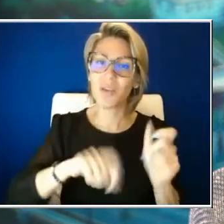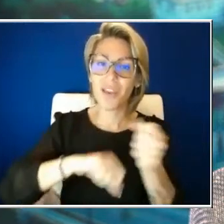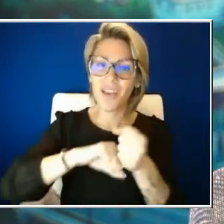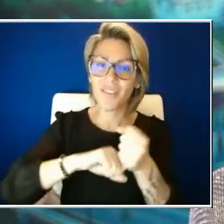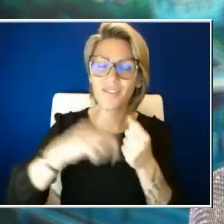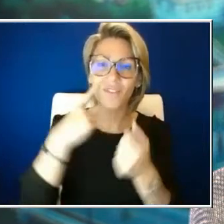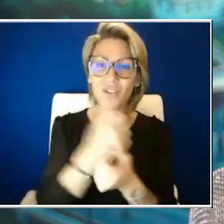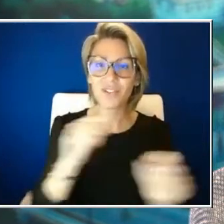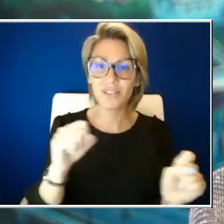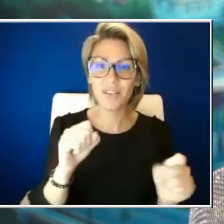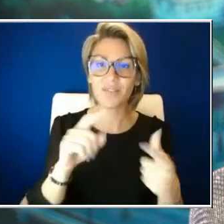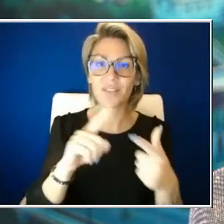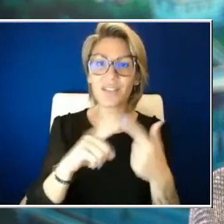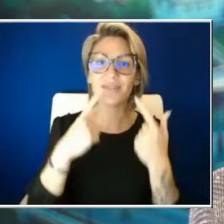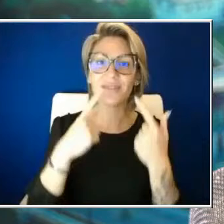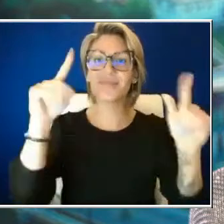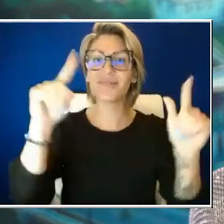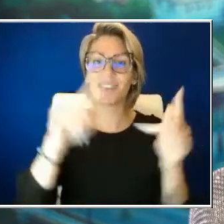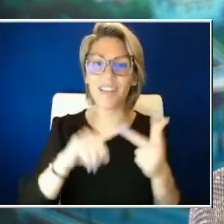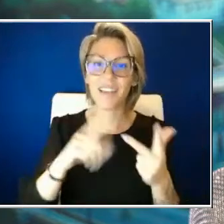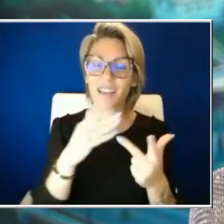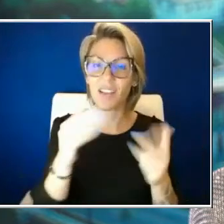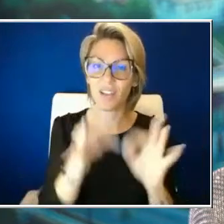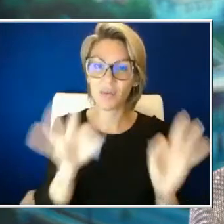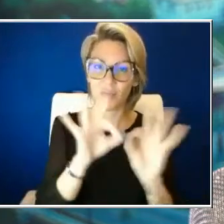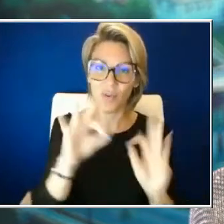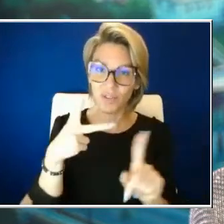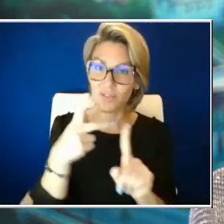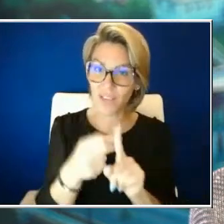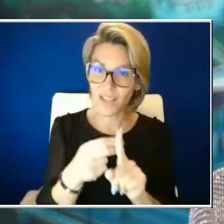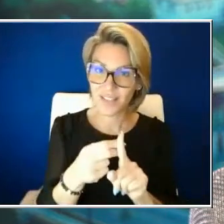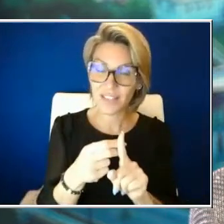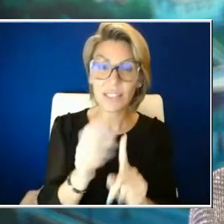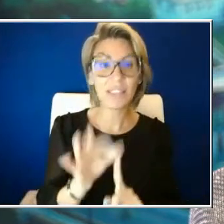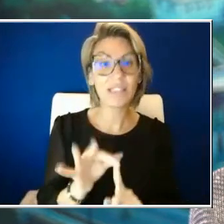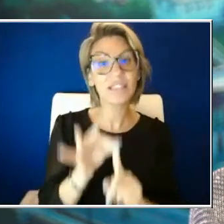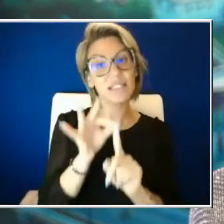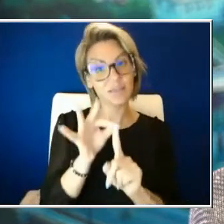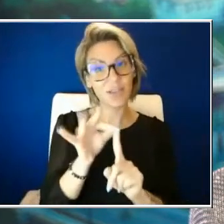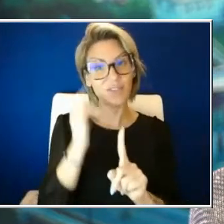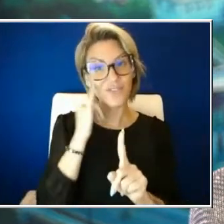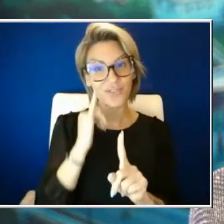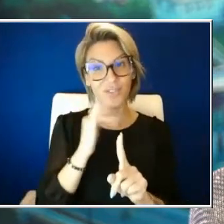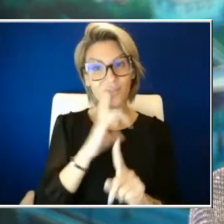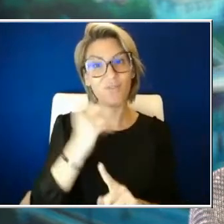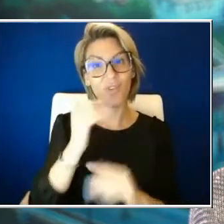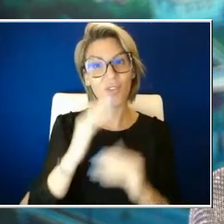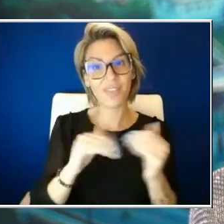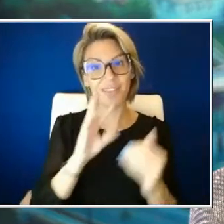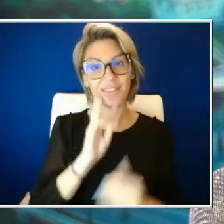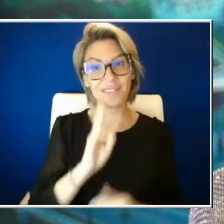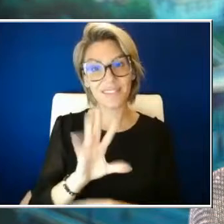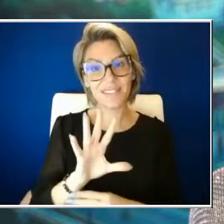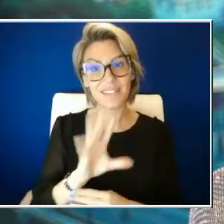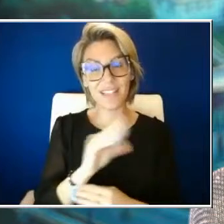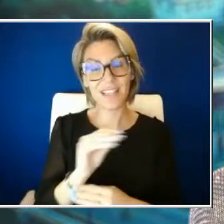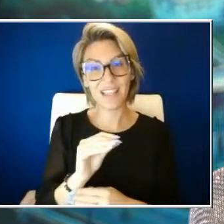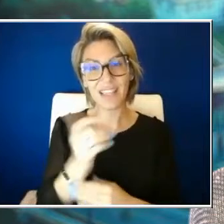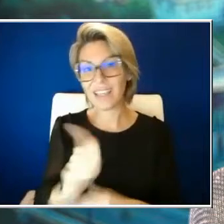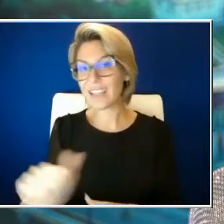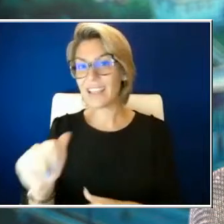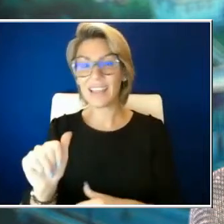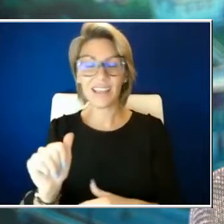the efficacy, and the importance of vaccination, especially if you're over the age of 65 and you have any underlying